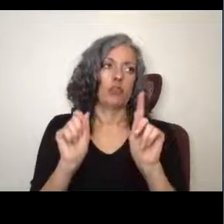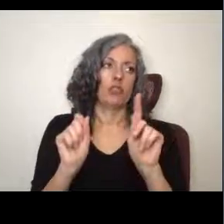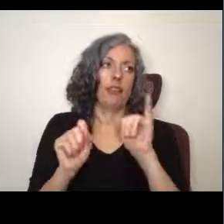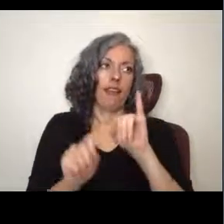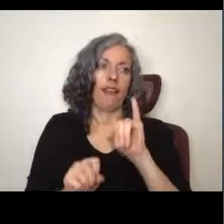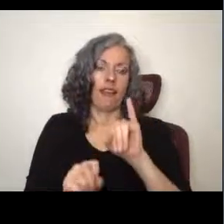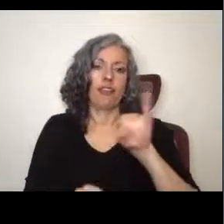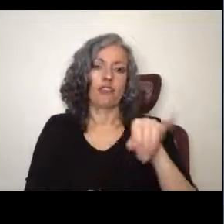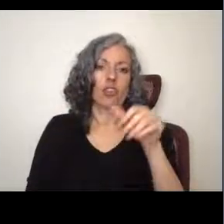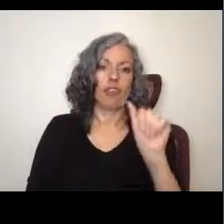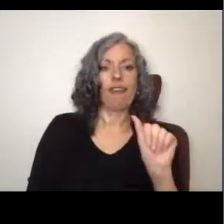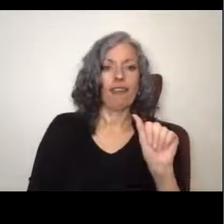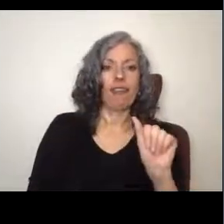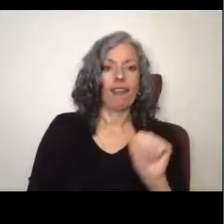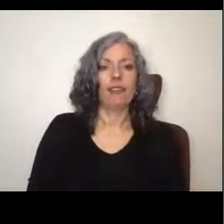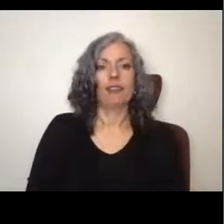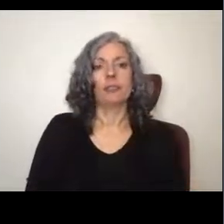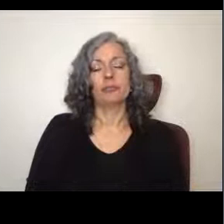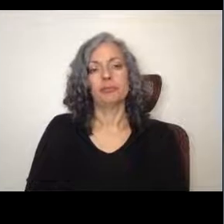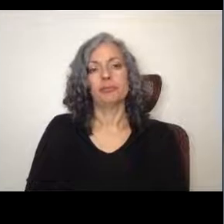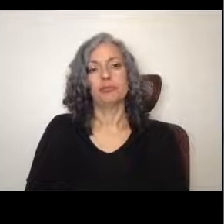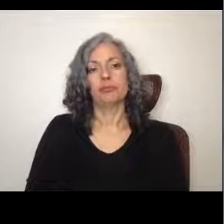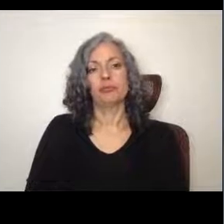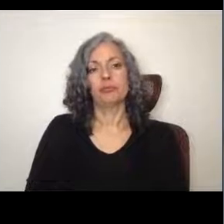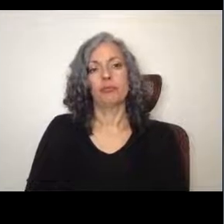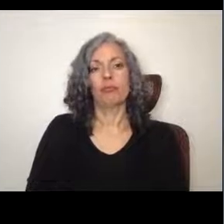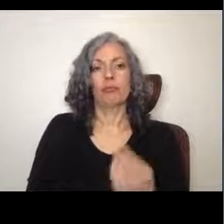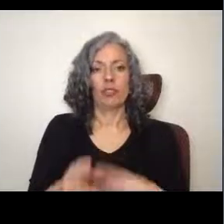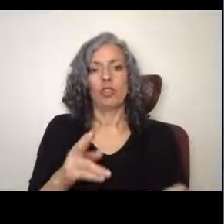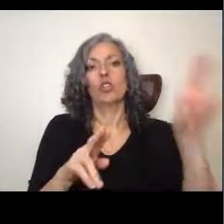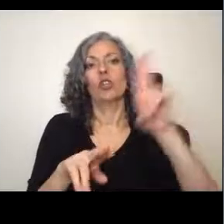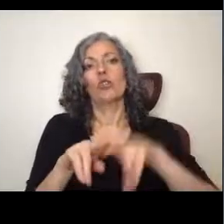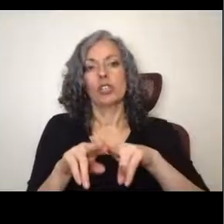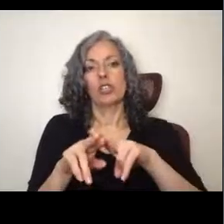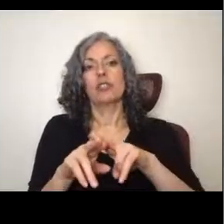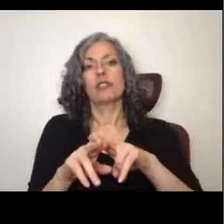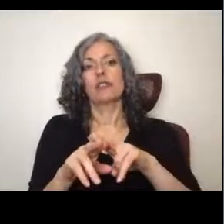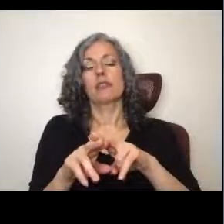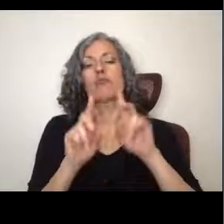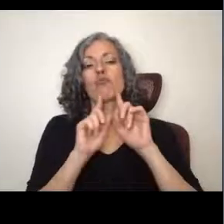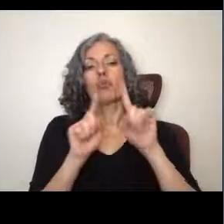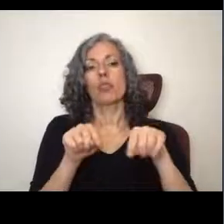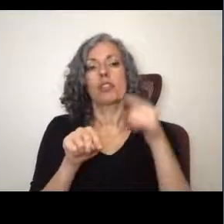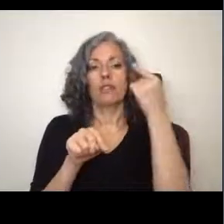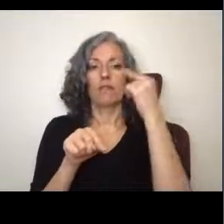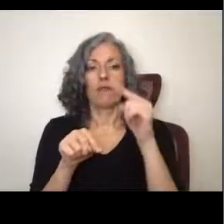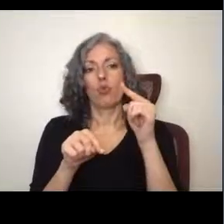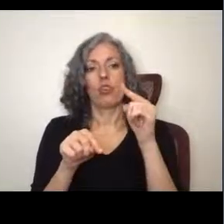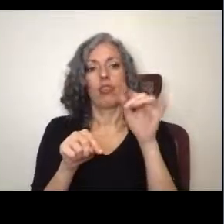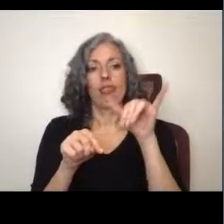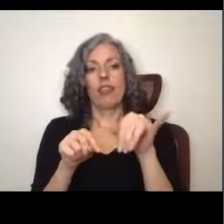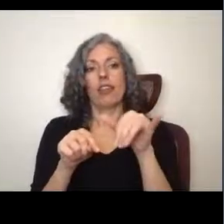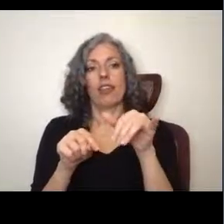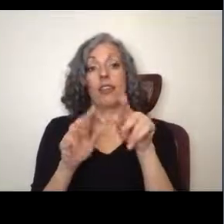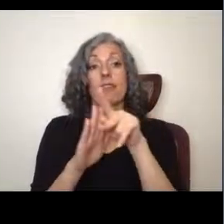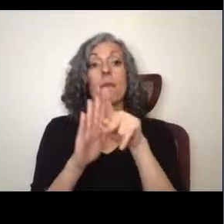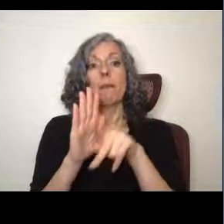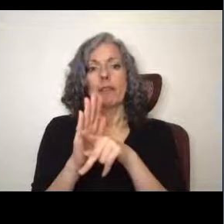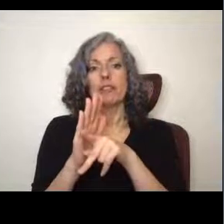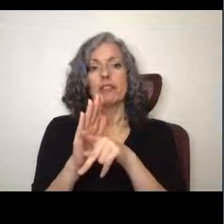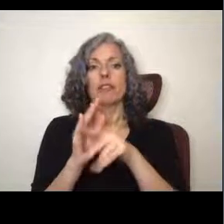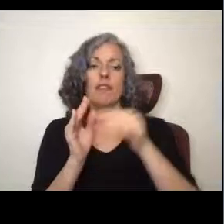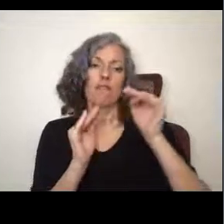IIJA, staff is anticipating an increase in requests for support letters from the Commission. So the attached policy creates flexibility for the Commission to